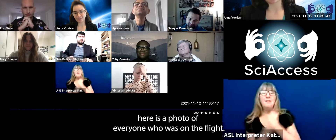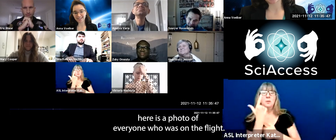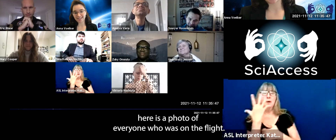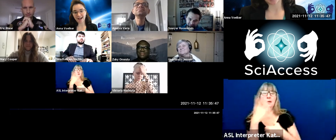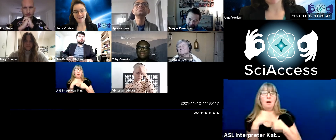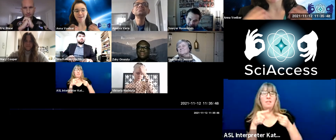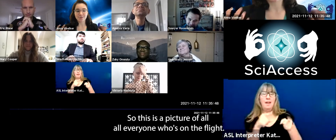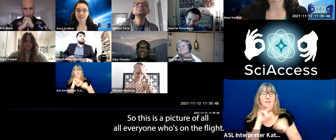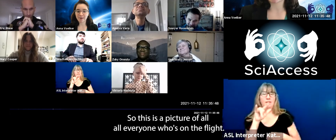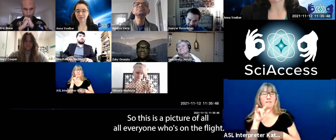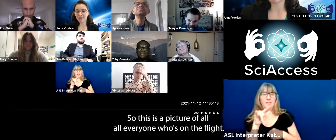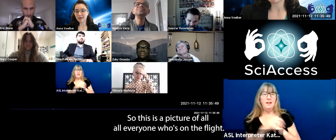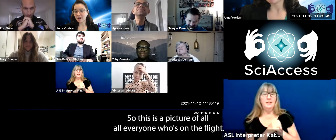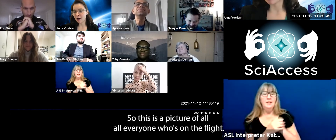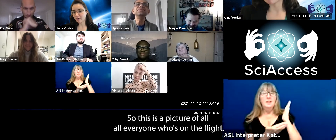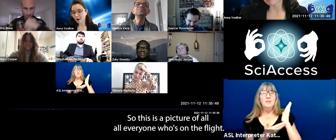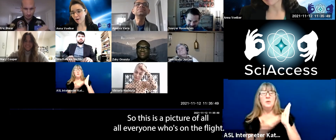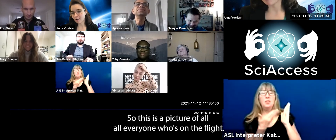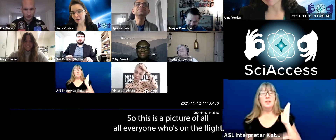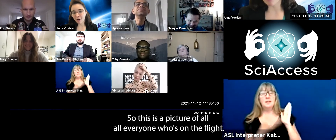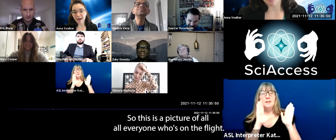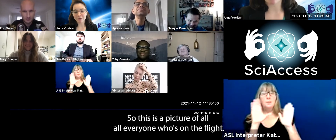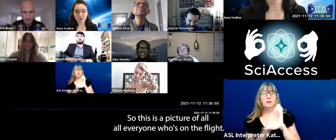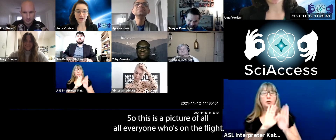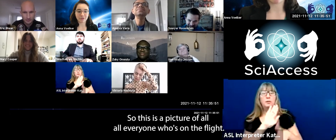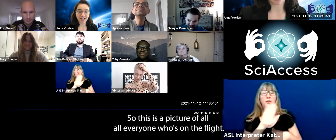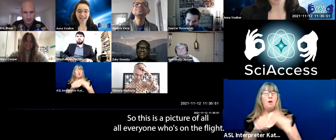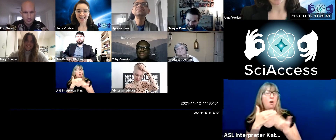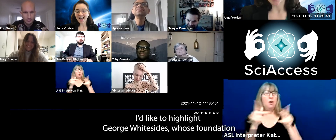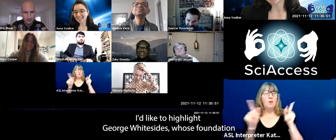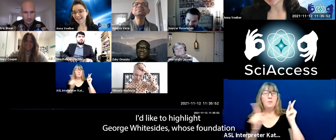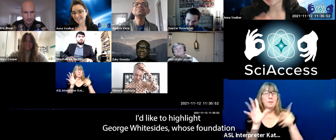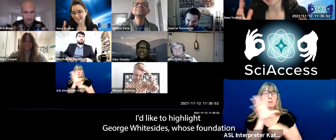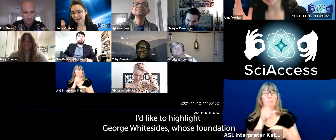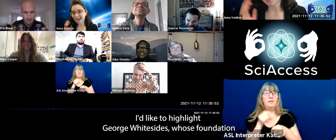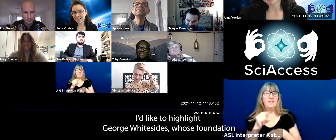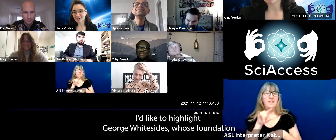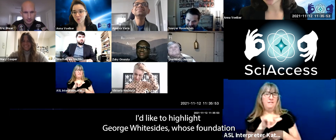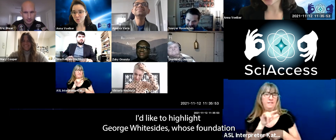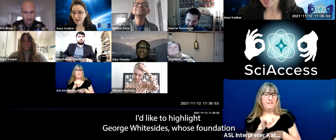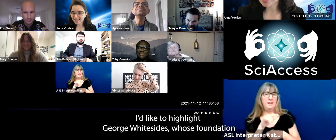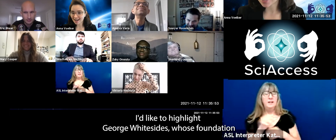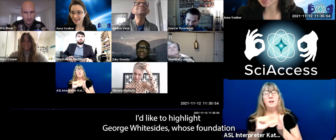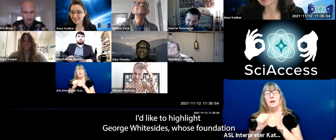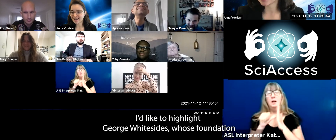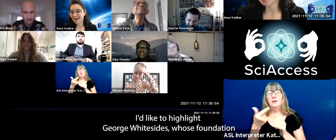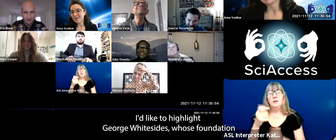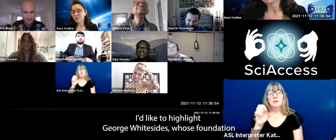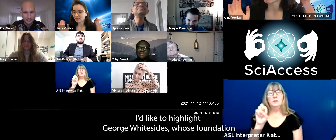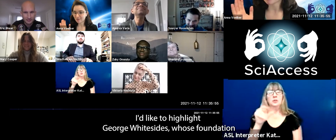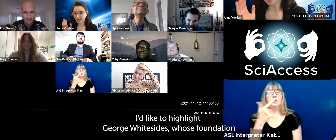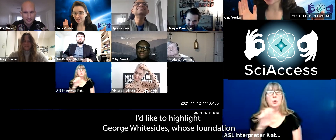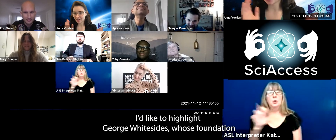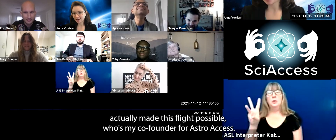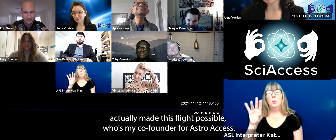on the flight. So this is a picture of everyone who's on the flight. I'd like to highlight George Whitesides,